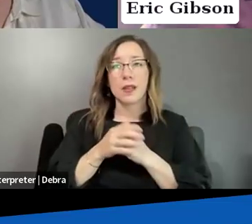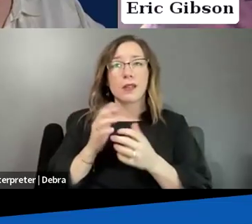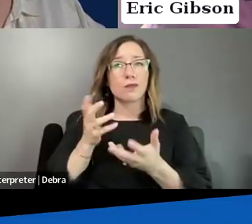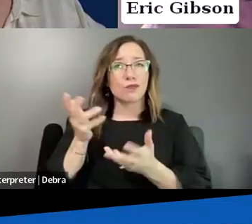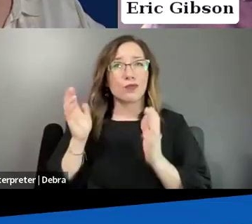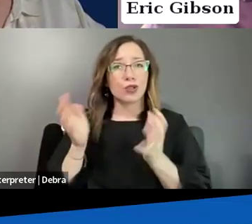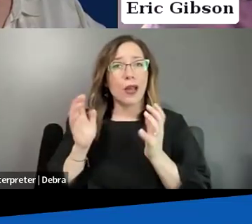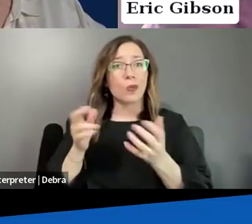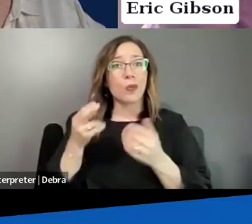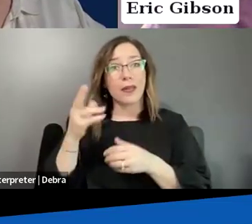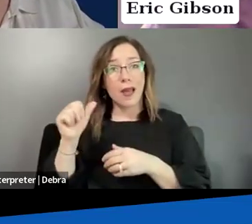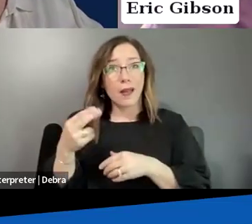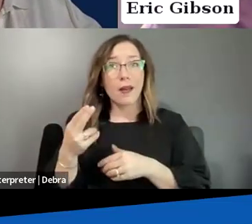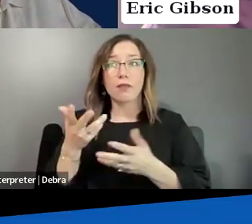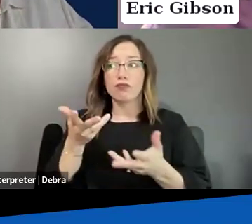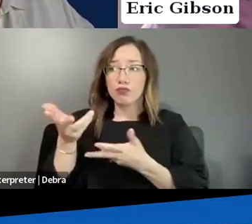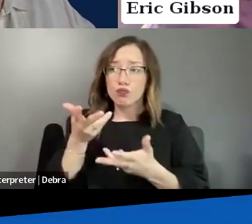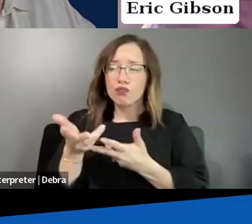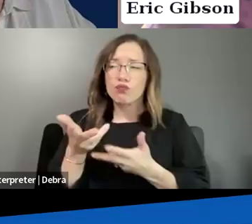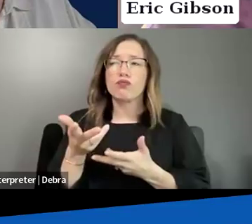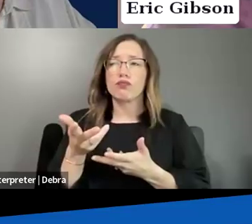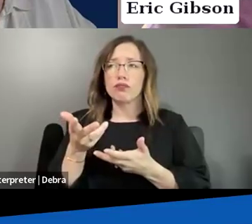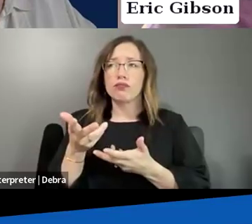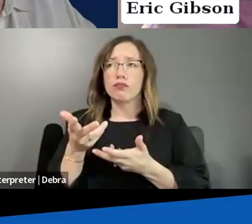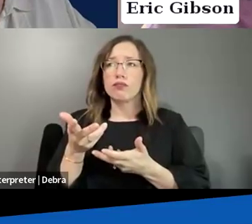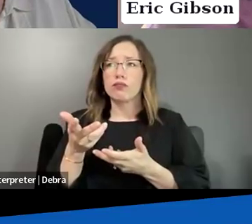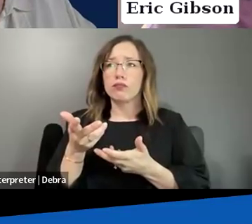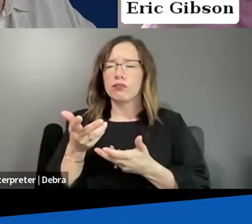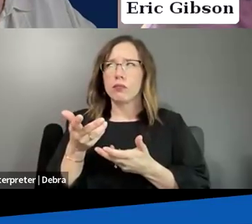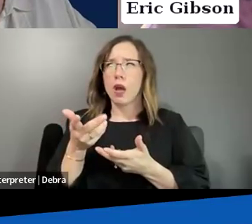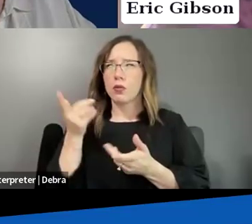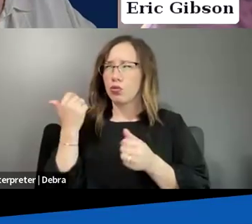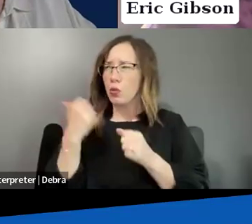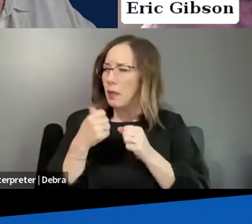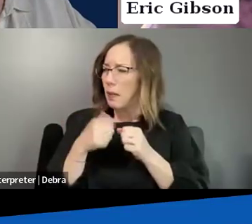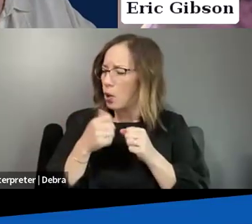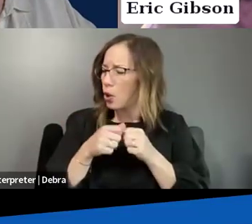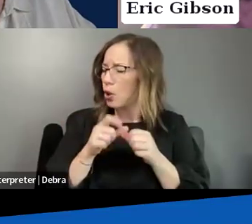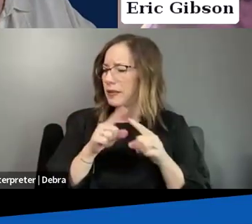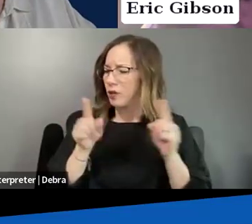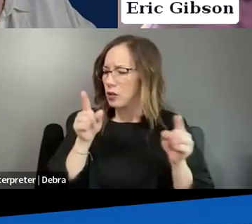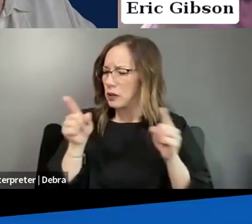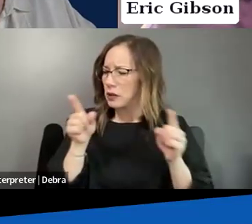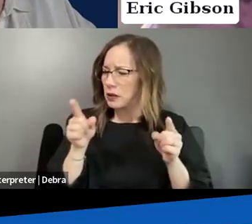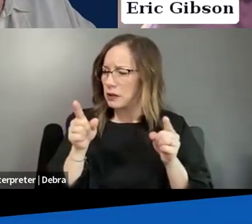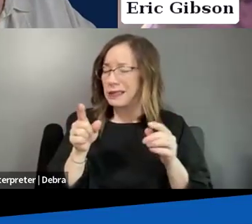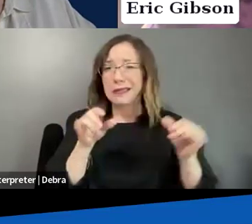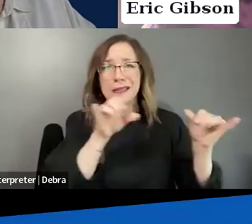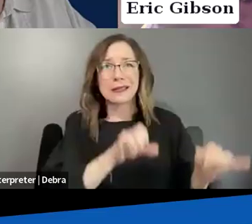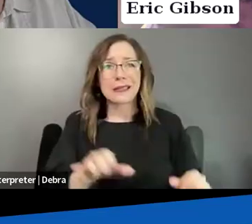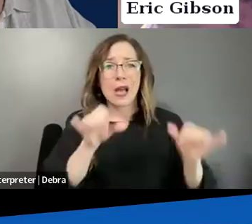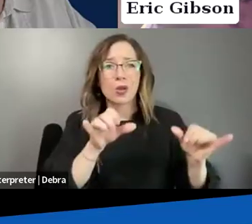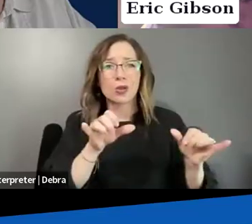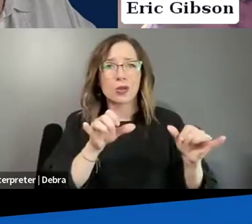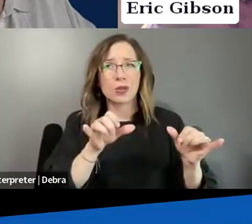forth about this webinar, I had to keep trying to remember the difference between standard and mountain